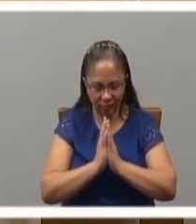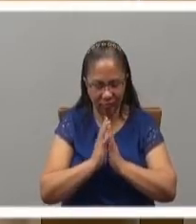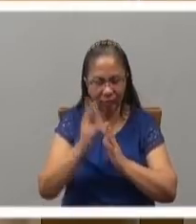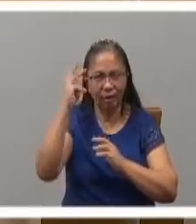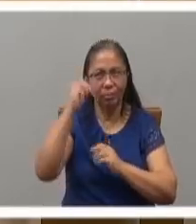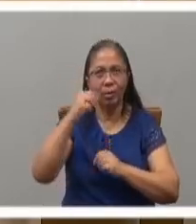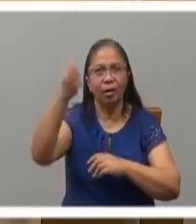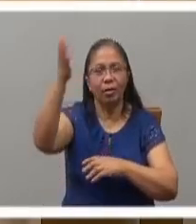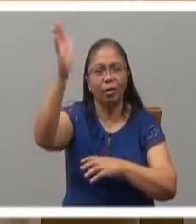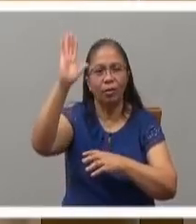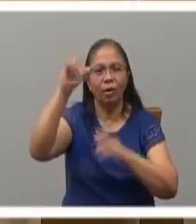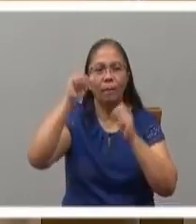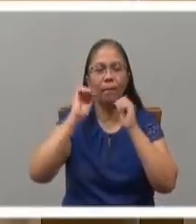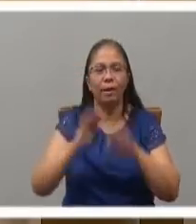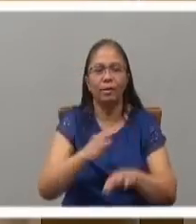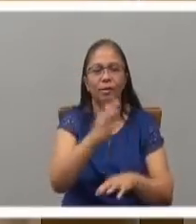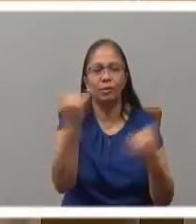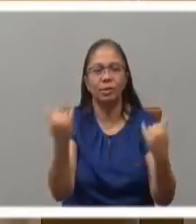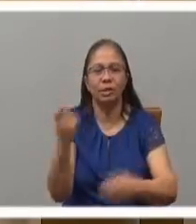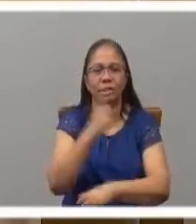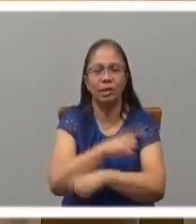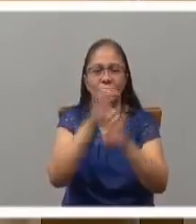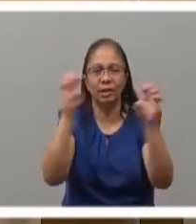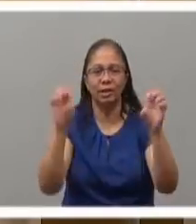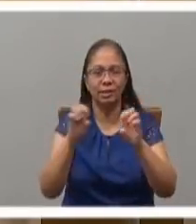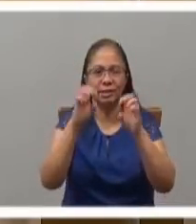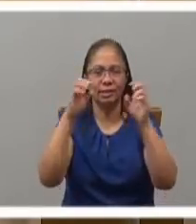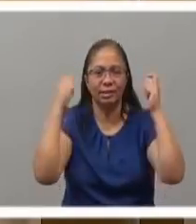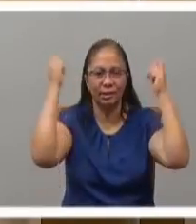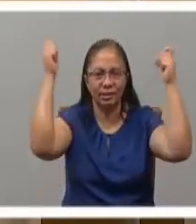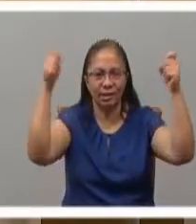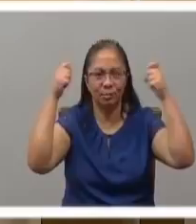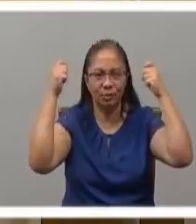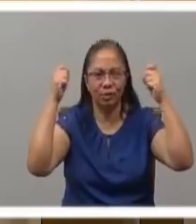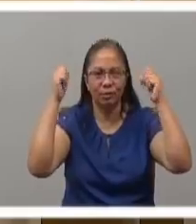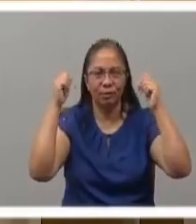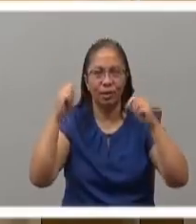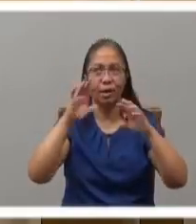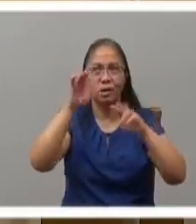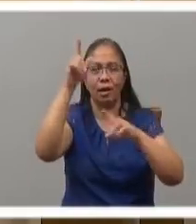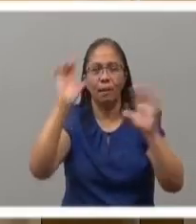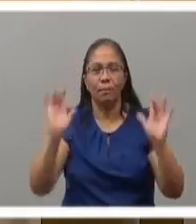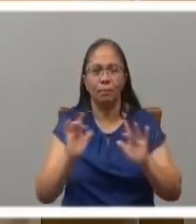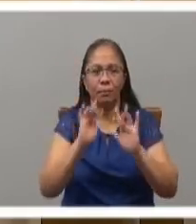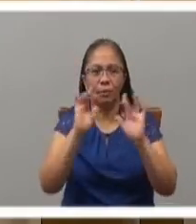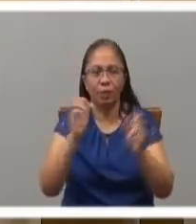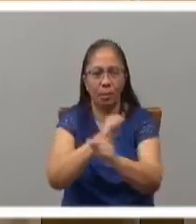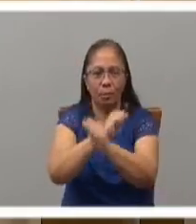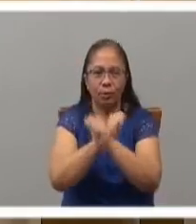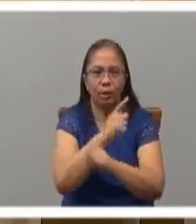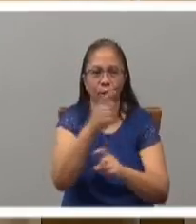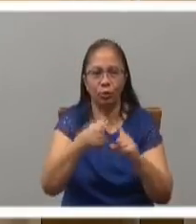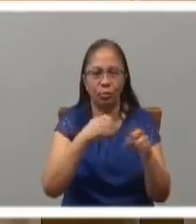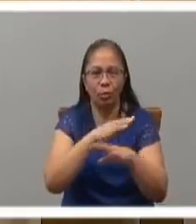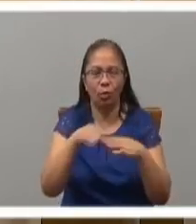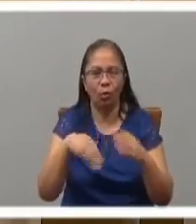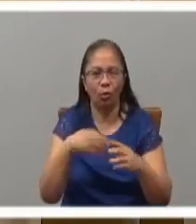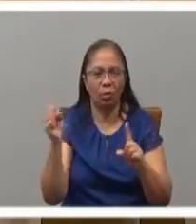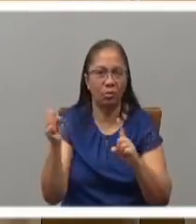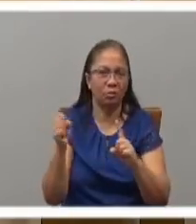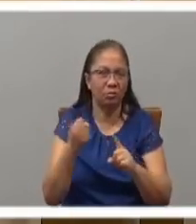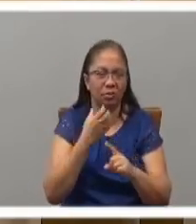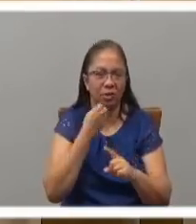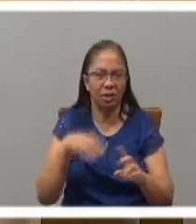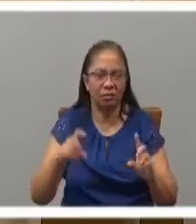May Almighty God bless you through today's Easter solemnity and, in his compassion, defend you from every assault